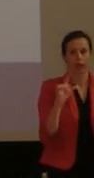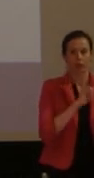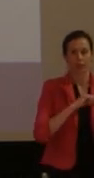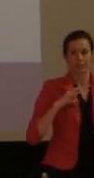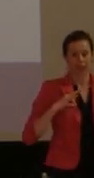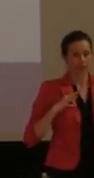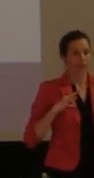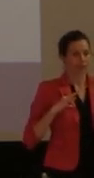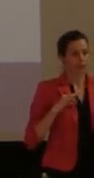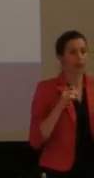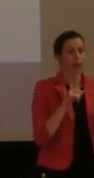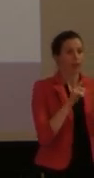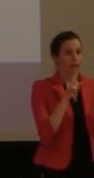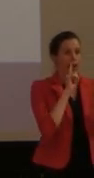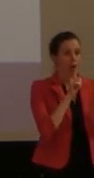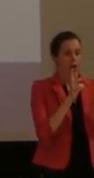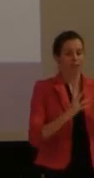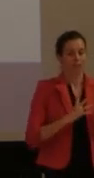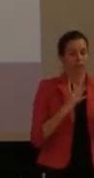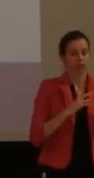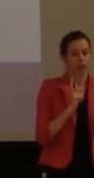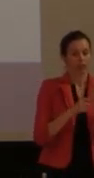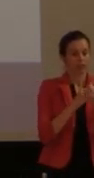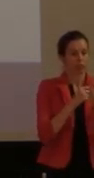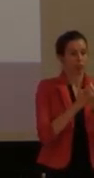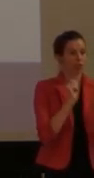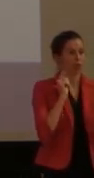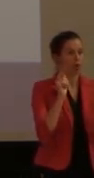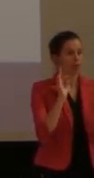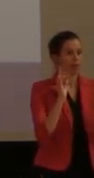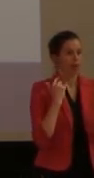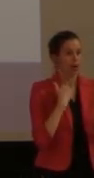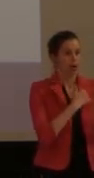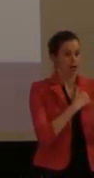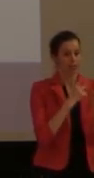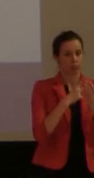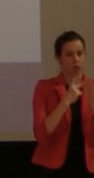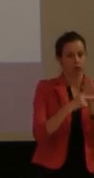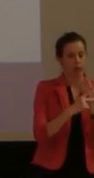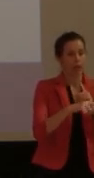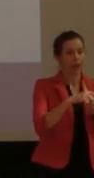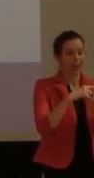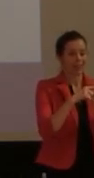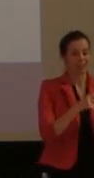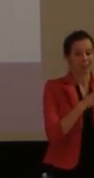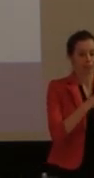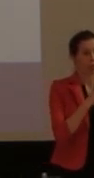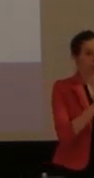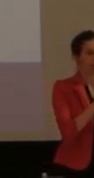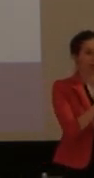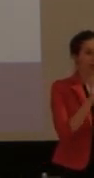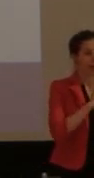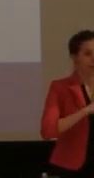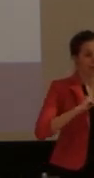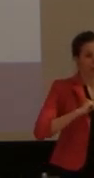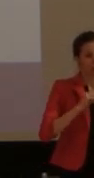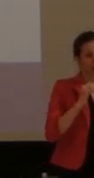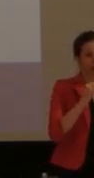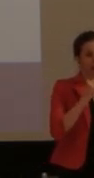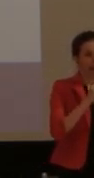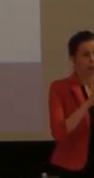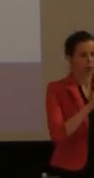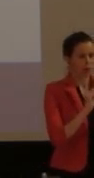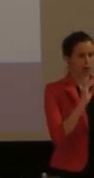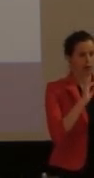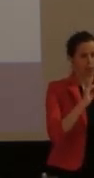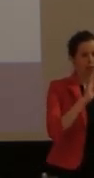staff, and they are officially supporting the All of Us Research Program, as well as supporting their members and learning about the program, getting